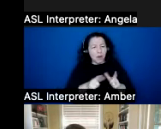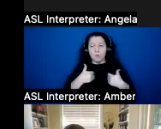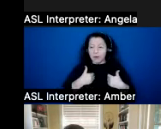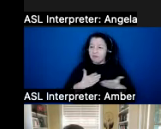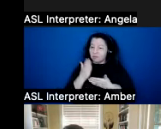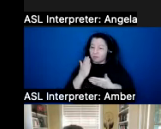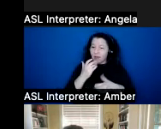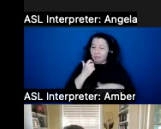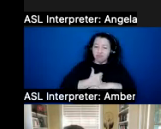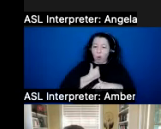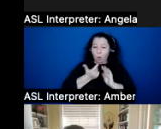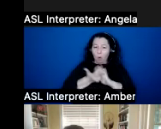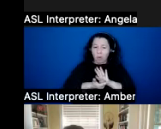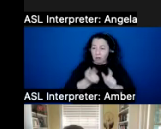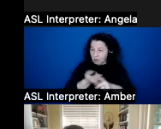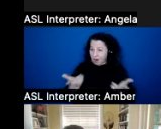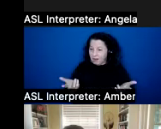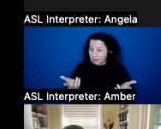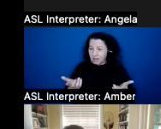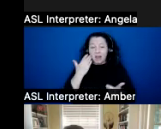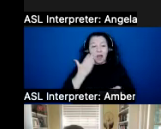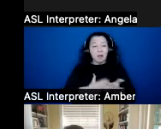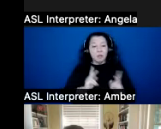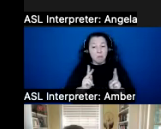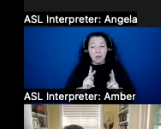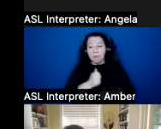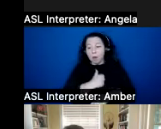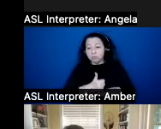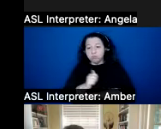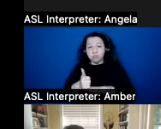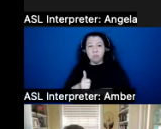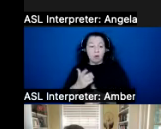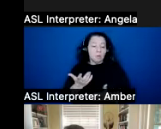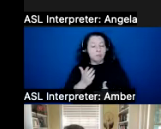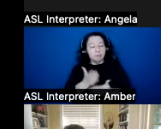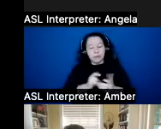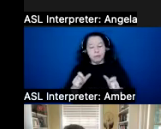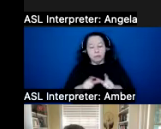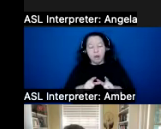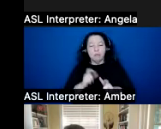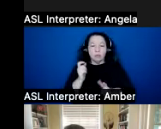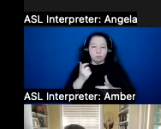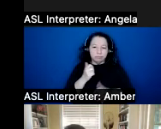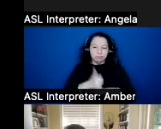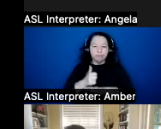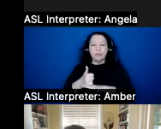our own laws, right? So I know some tribes are implementing some traditional